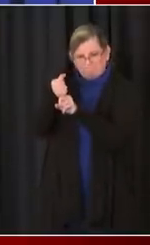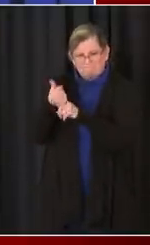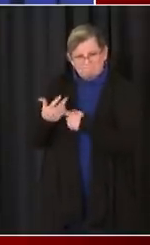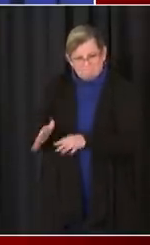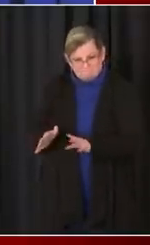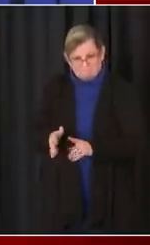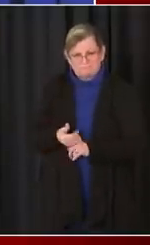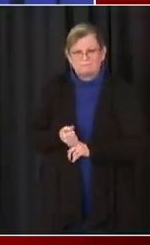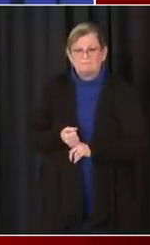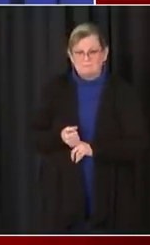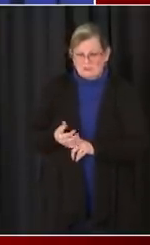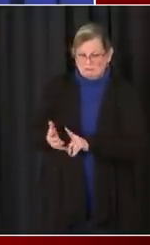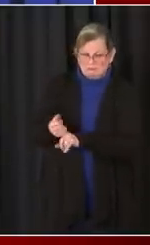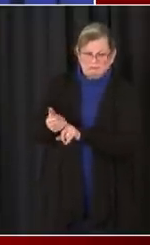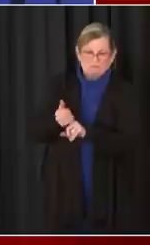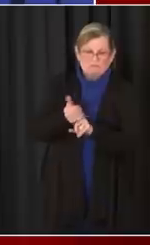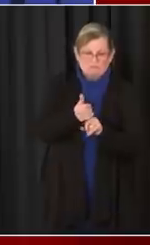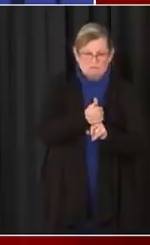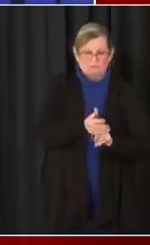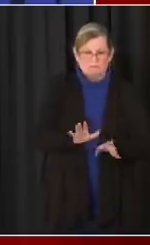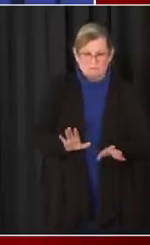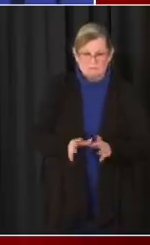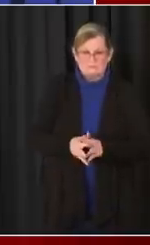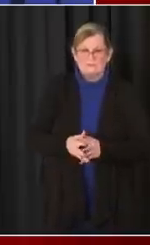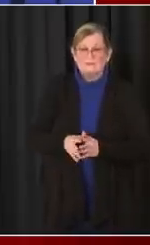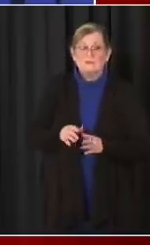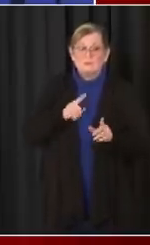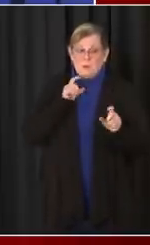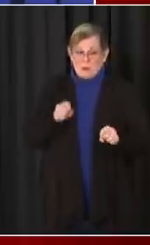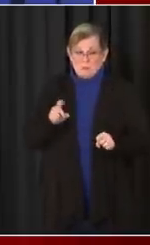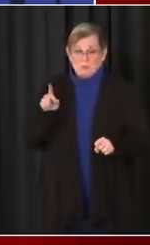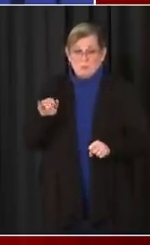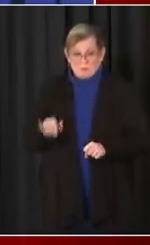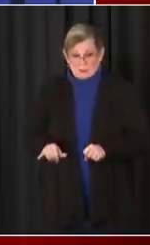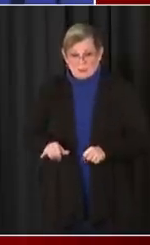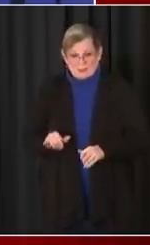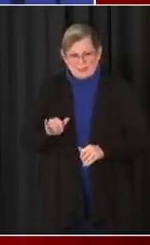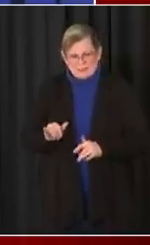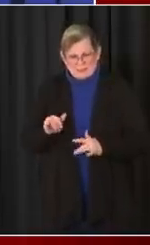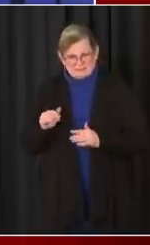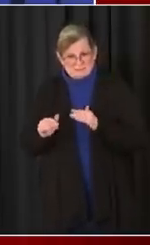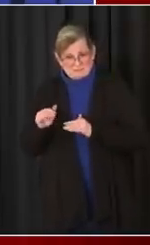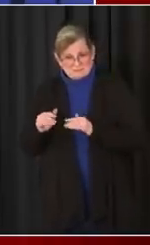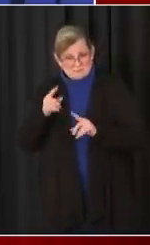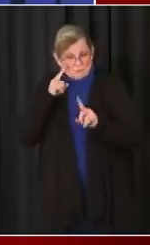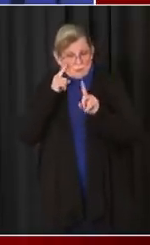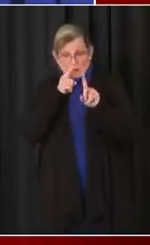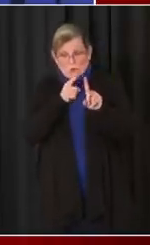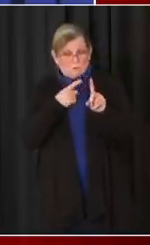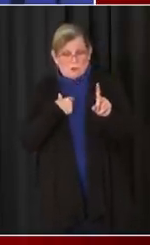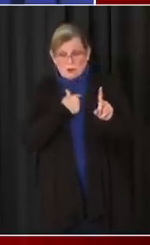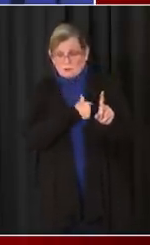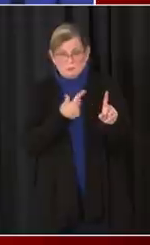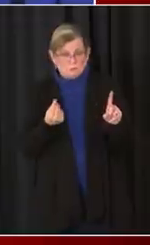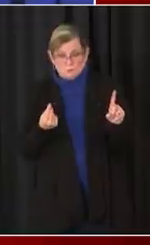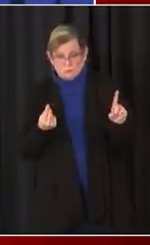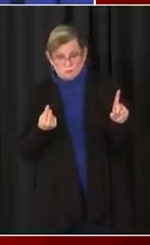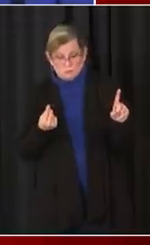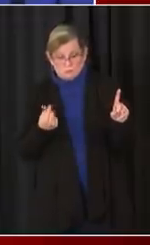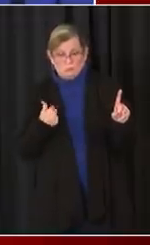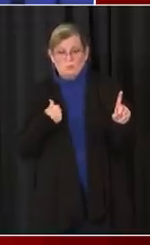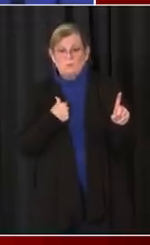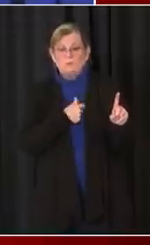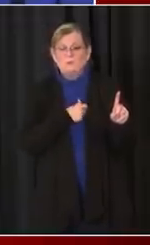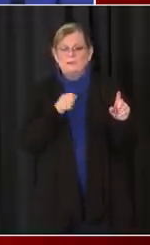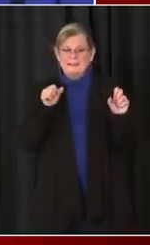individuals who were there, we placed them under arrest. MPD was able to do that. So that was really kind of the balance. And the goal was for us, as we were